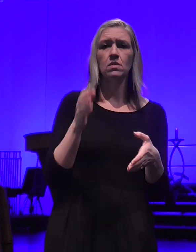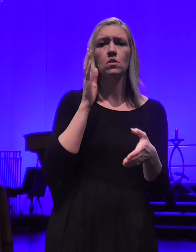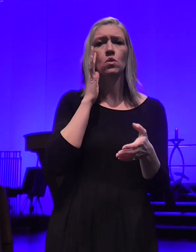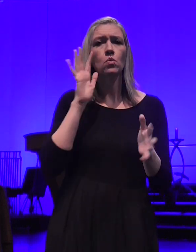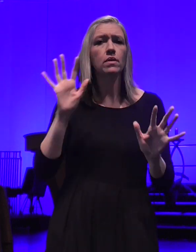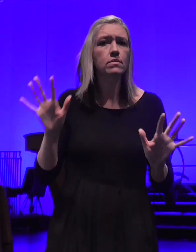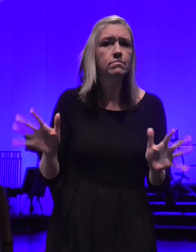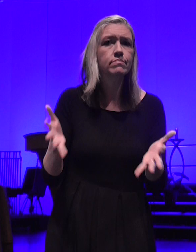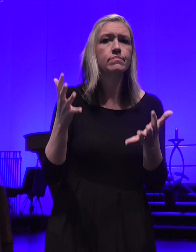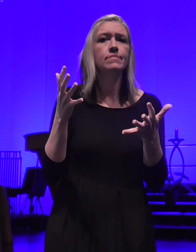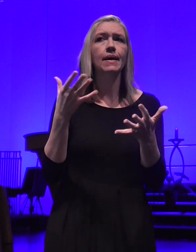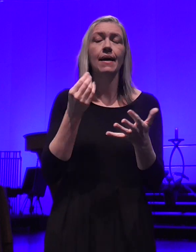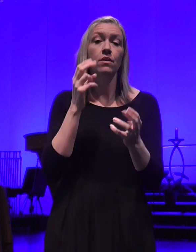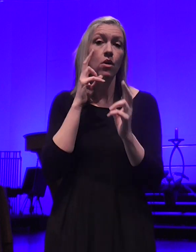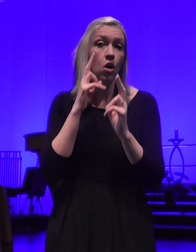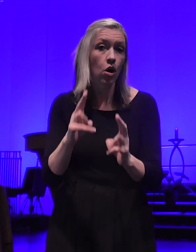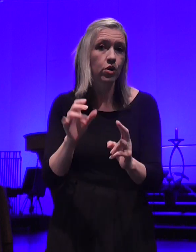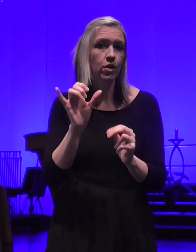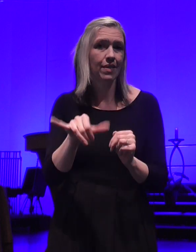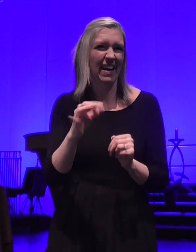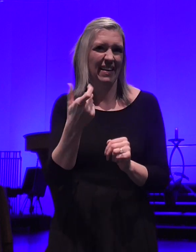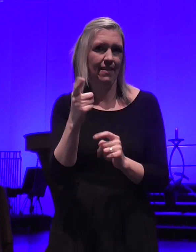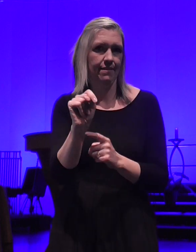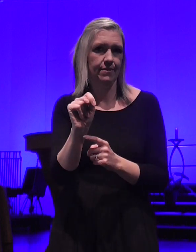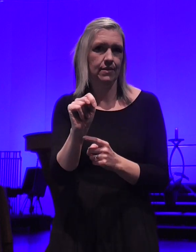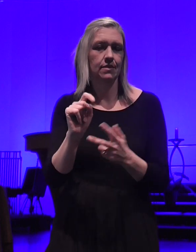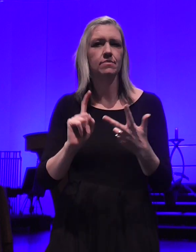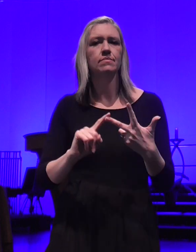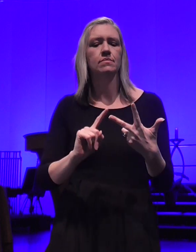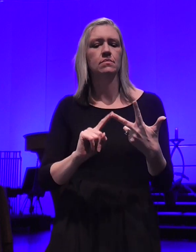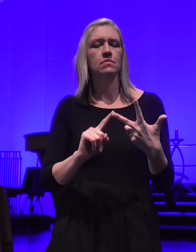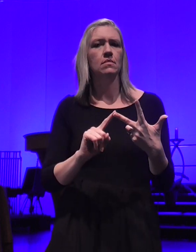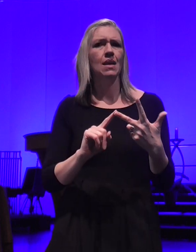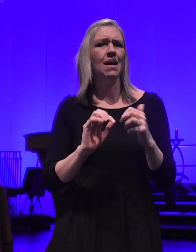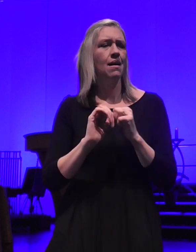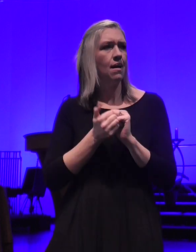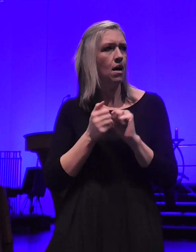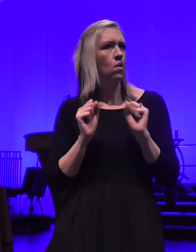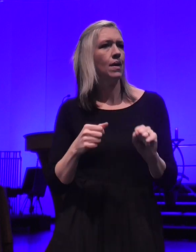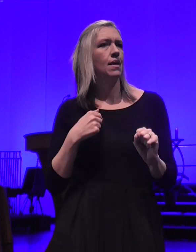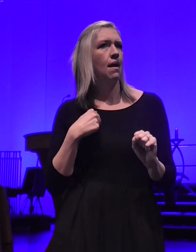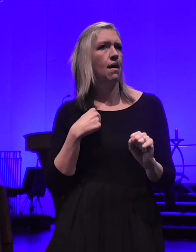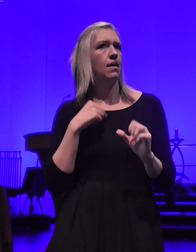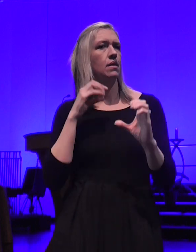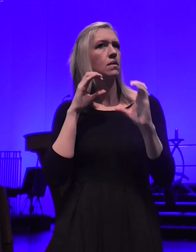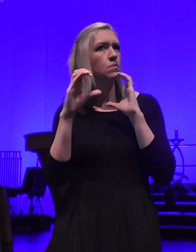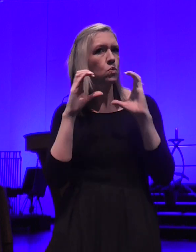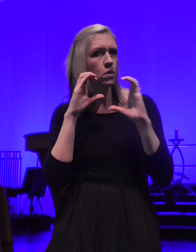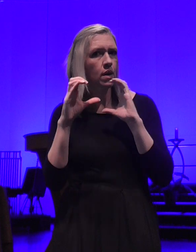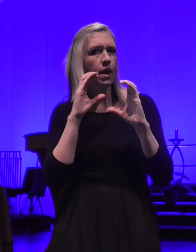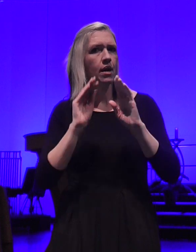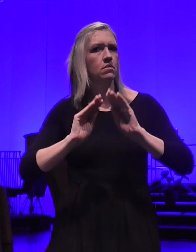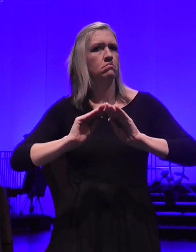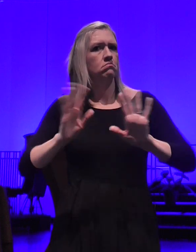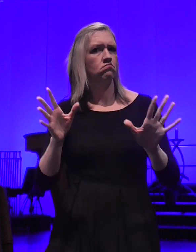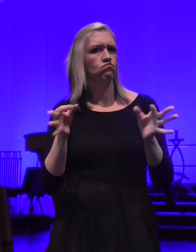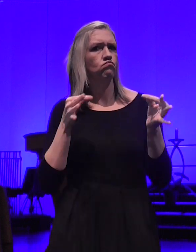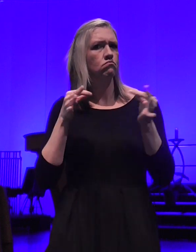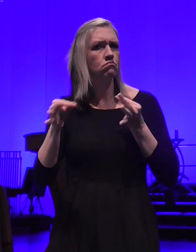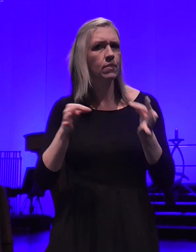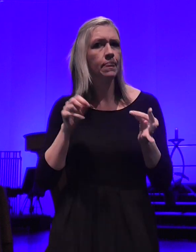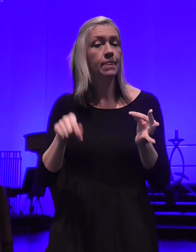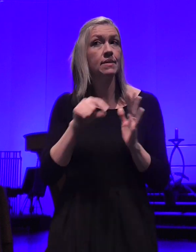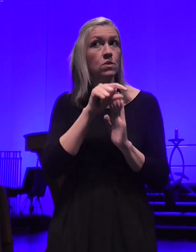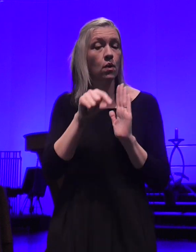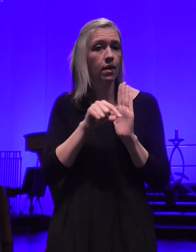and honor this gift? And 3, how can I communicate with them this quality that I